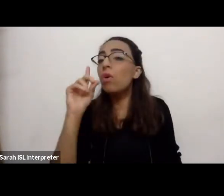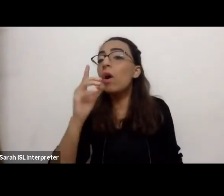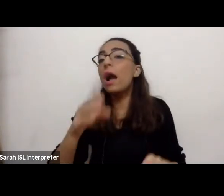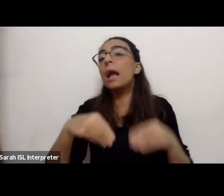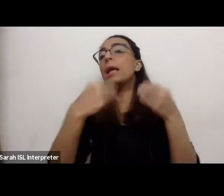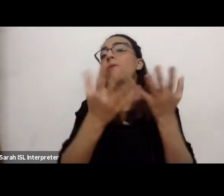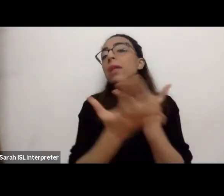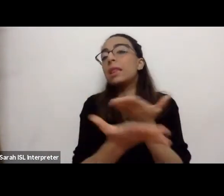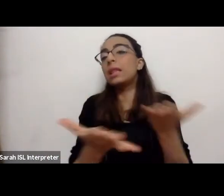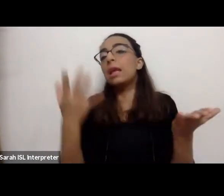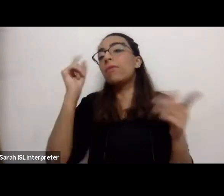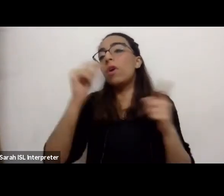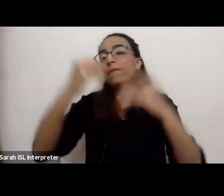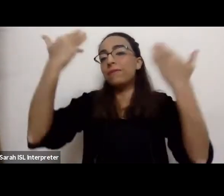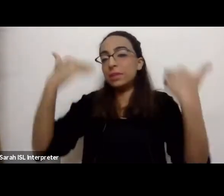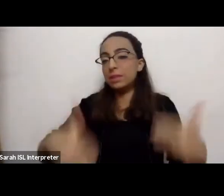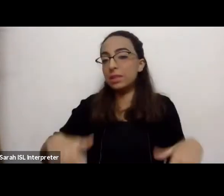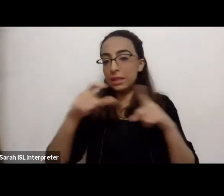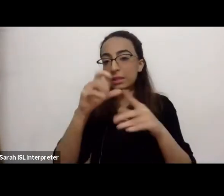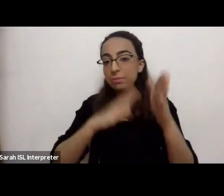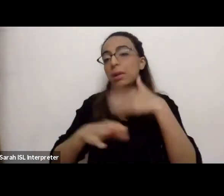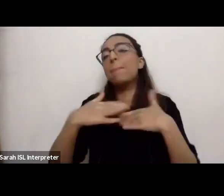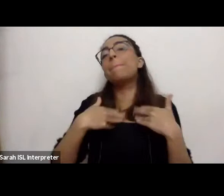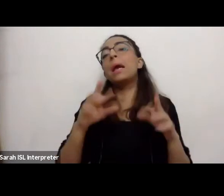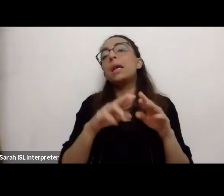people with physical disabilities.